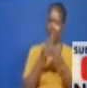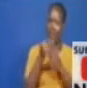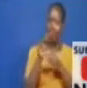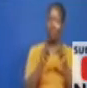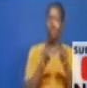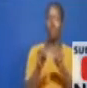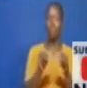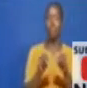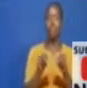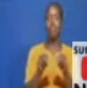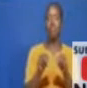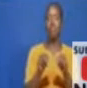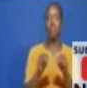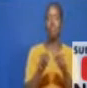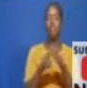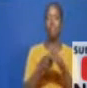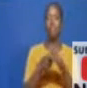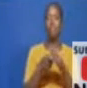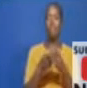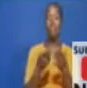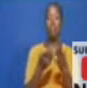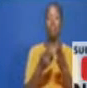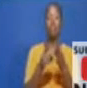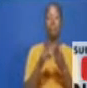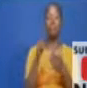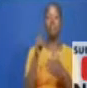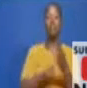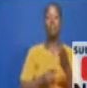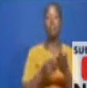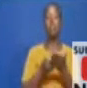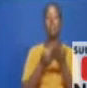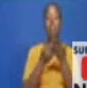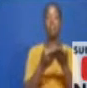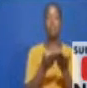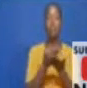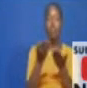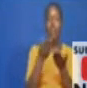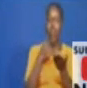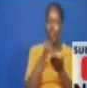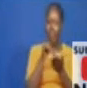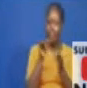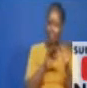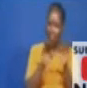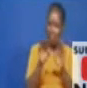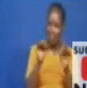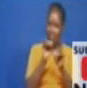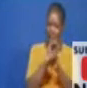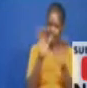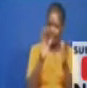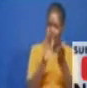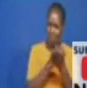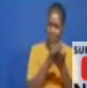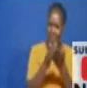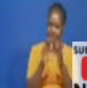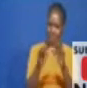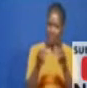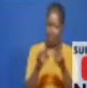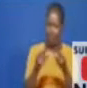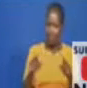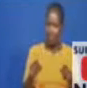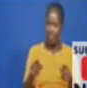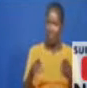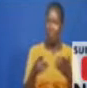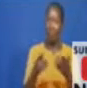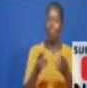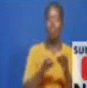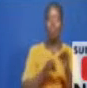management. And it starts with what you present to this committee. I want you to clarify, even these shares, piece of agriculture land, how many